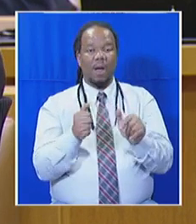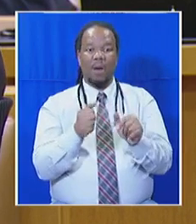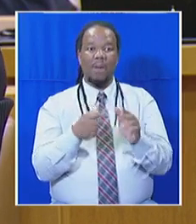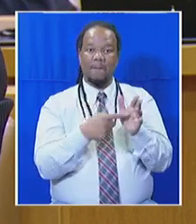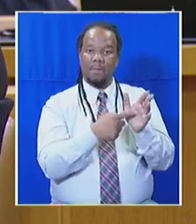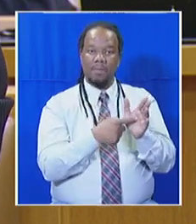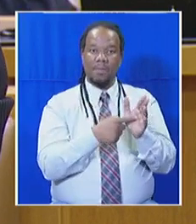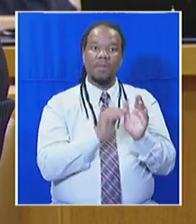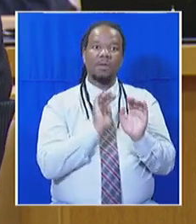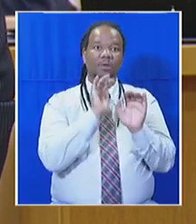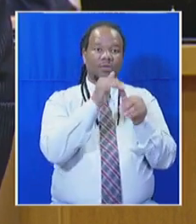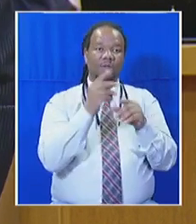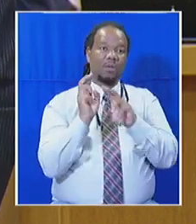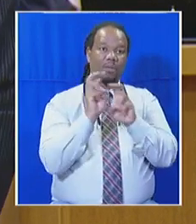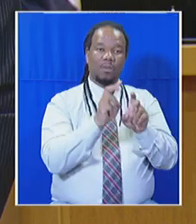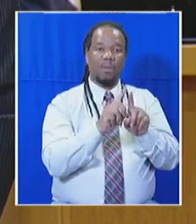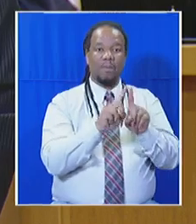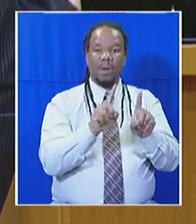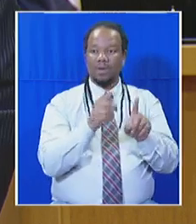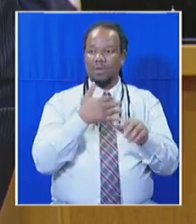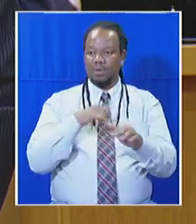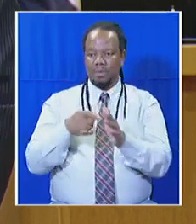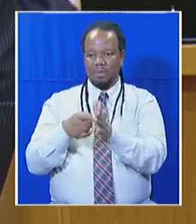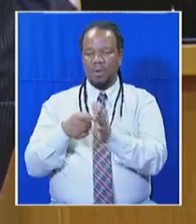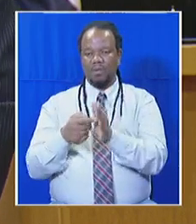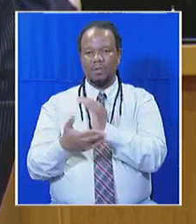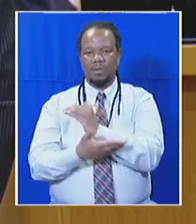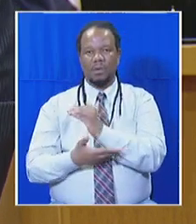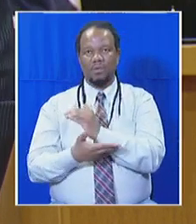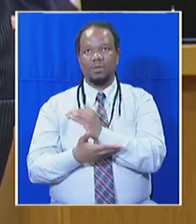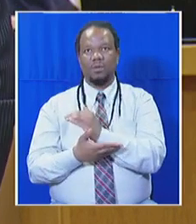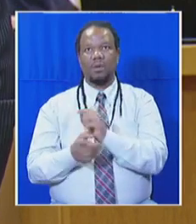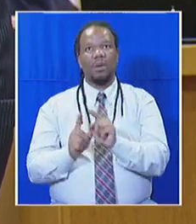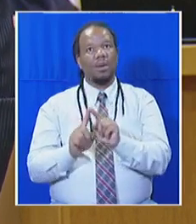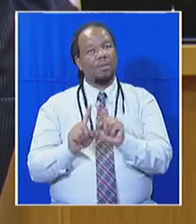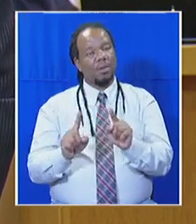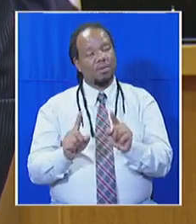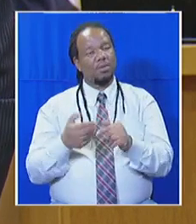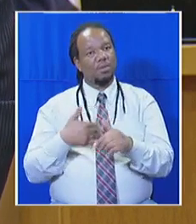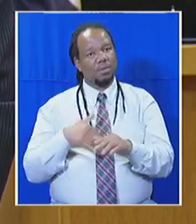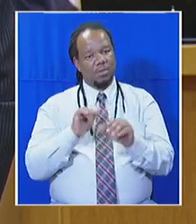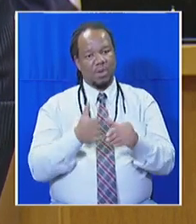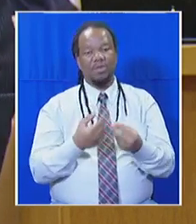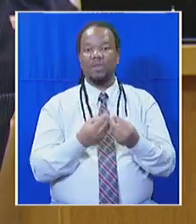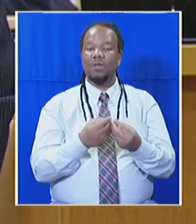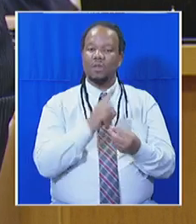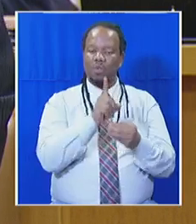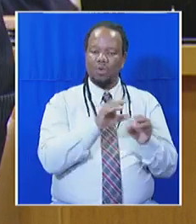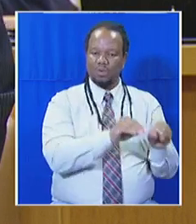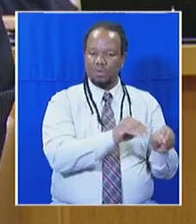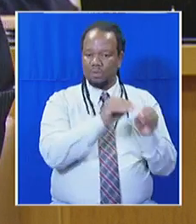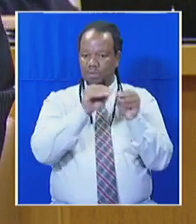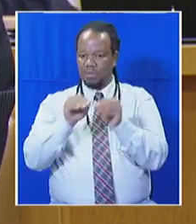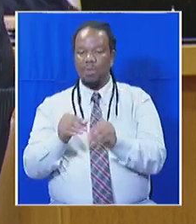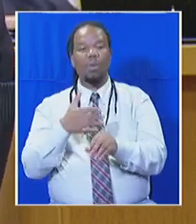the basic education of this country. I really would like her questions that we have on the order paper to stand over for the following day so that we can get answers